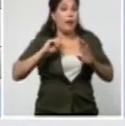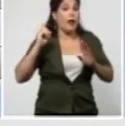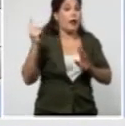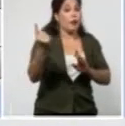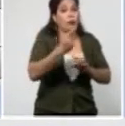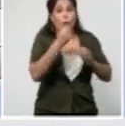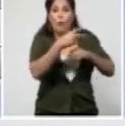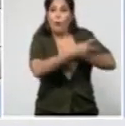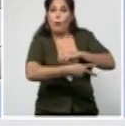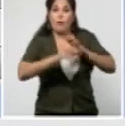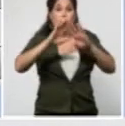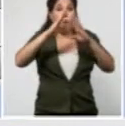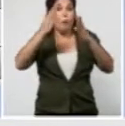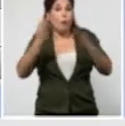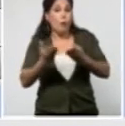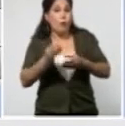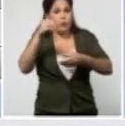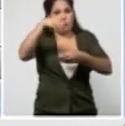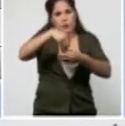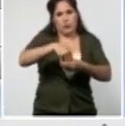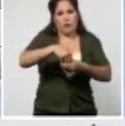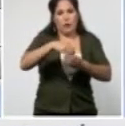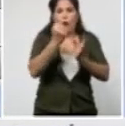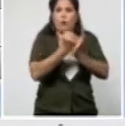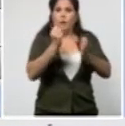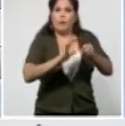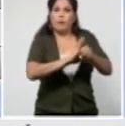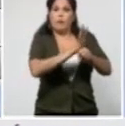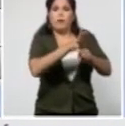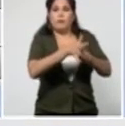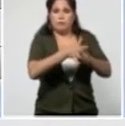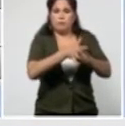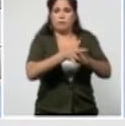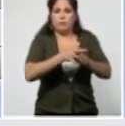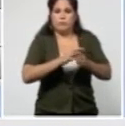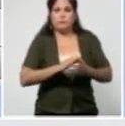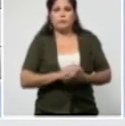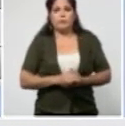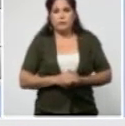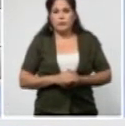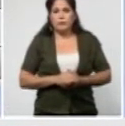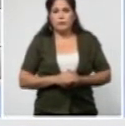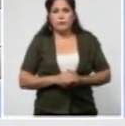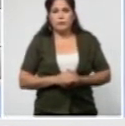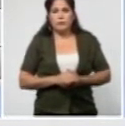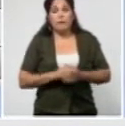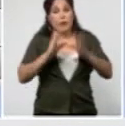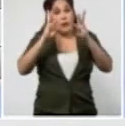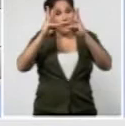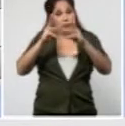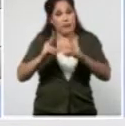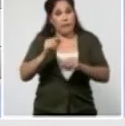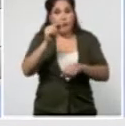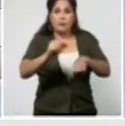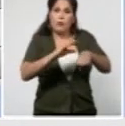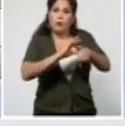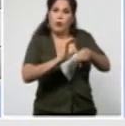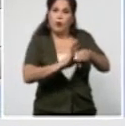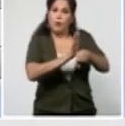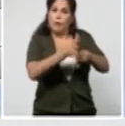represents that 95% of all countries in the world have confirmed cases